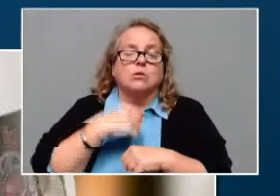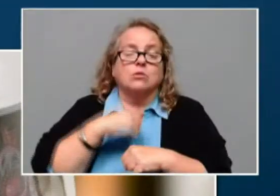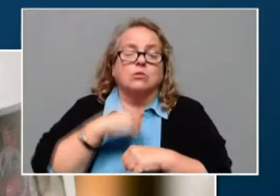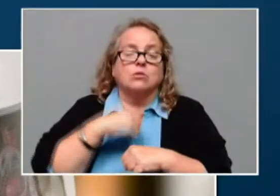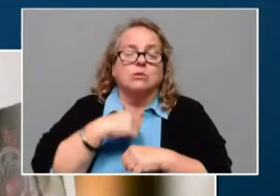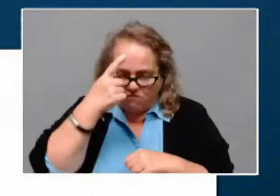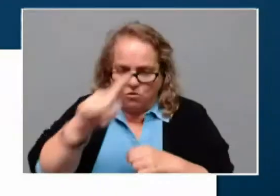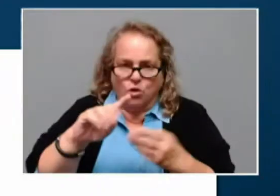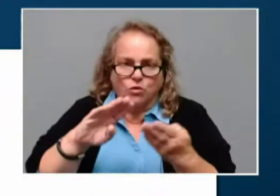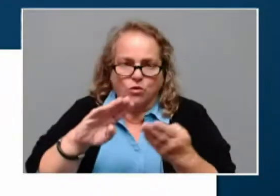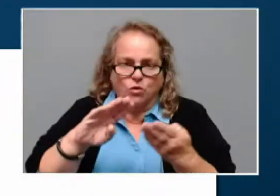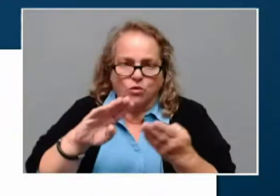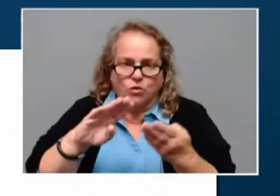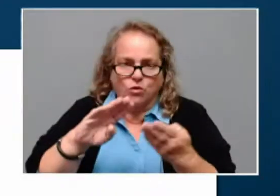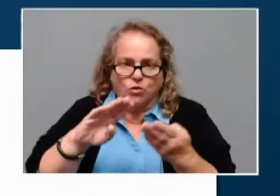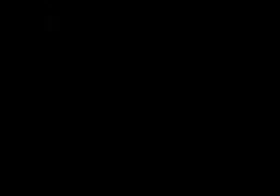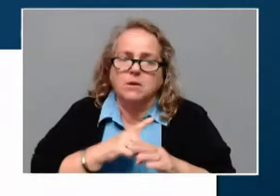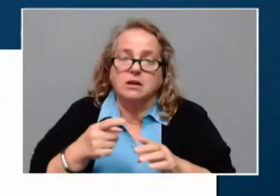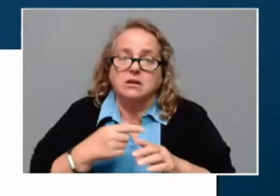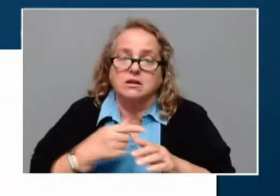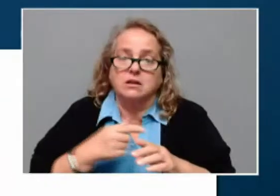We're just tired.